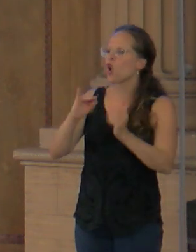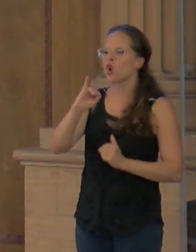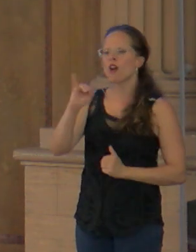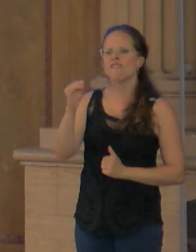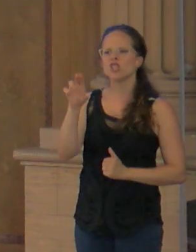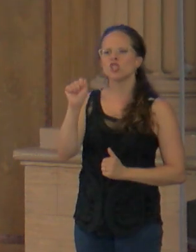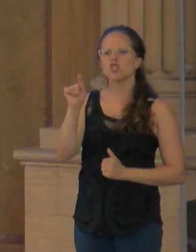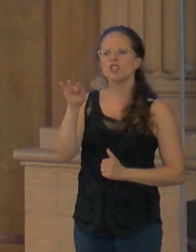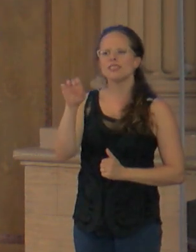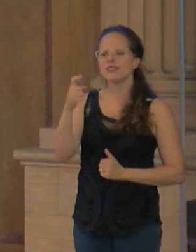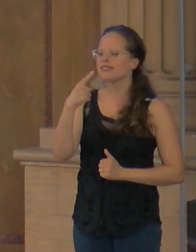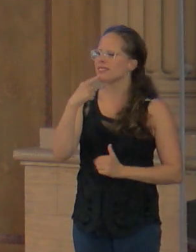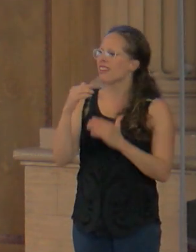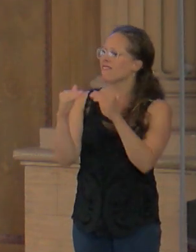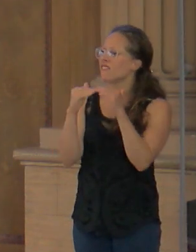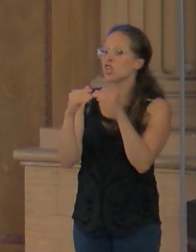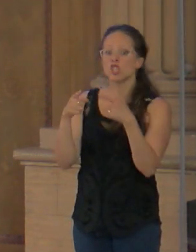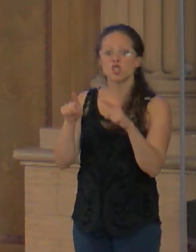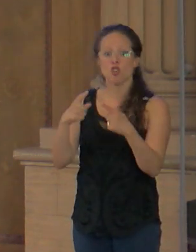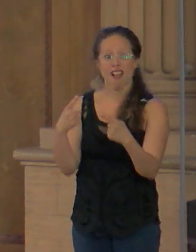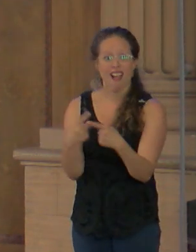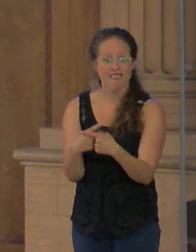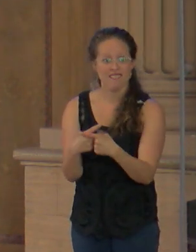in the midst of conflict and disagreement.